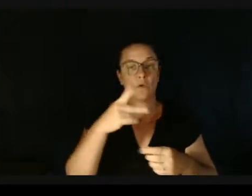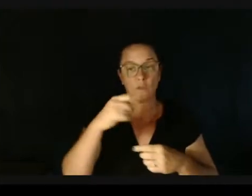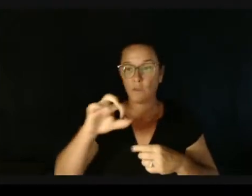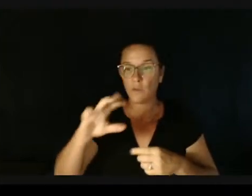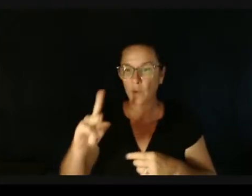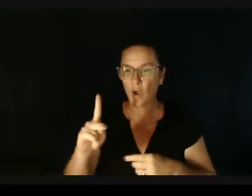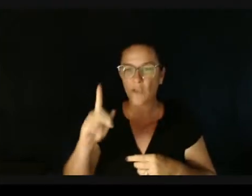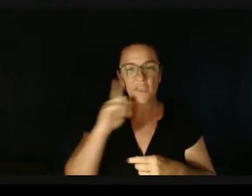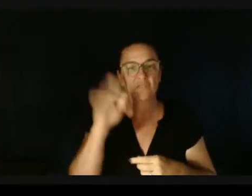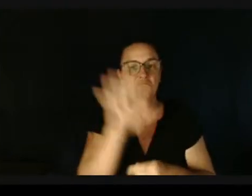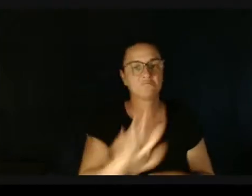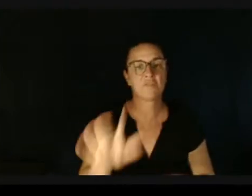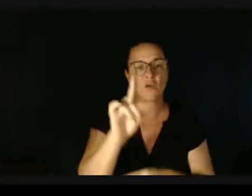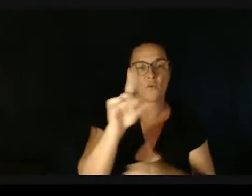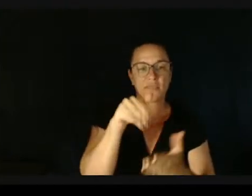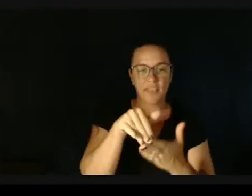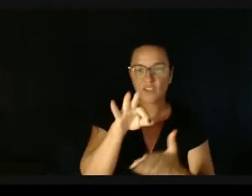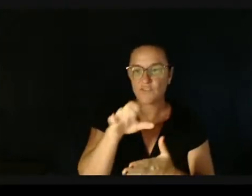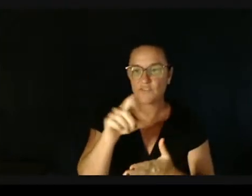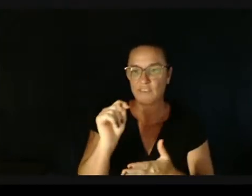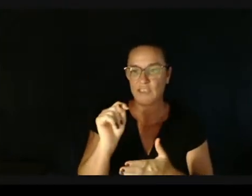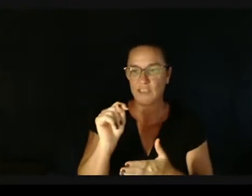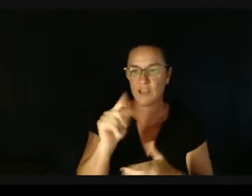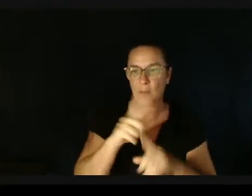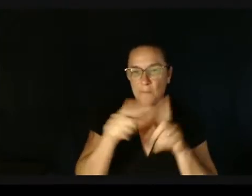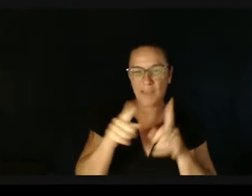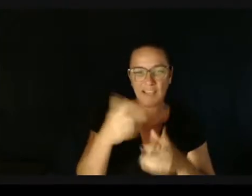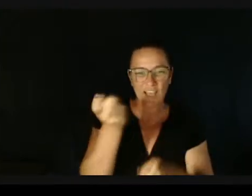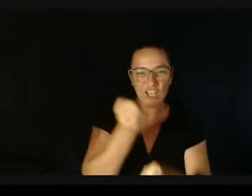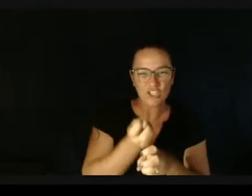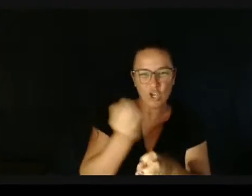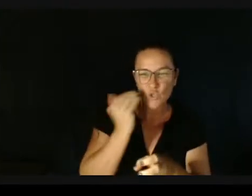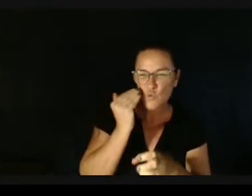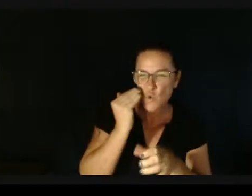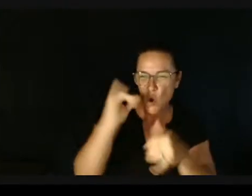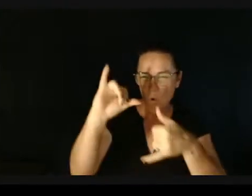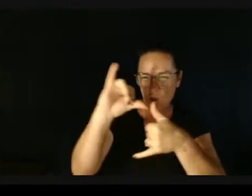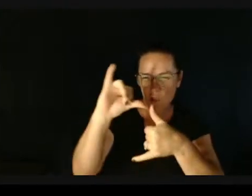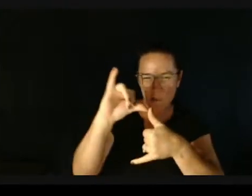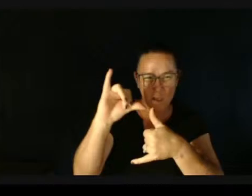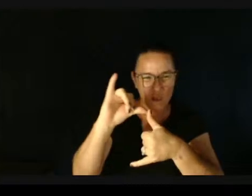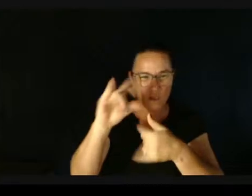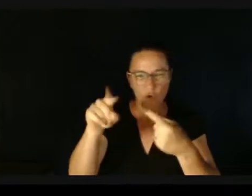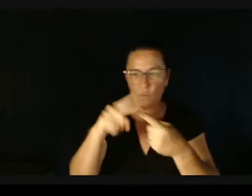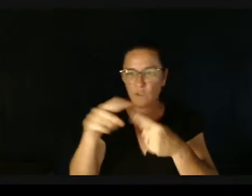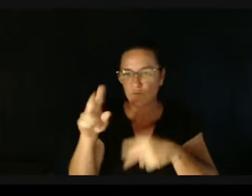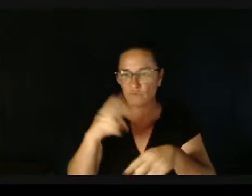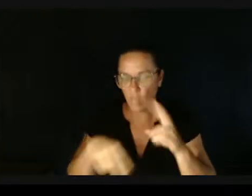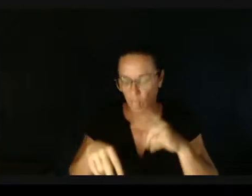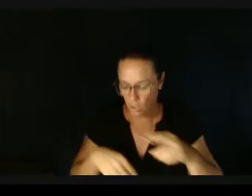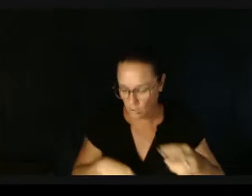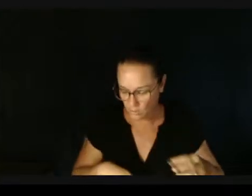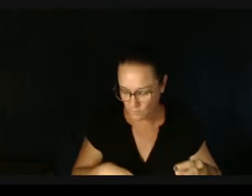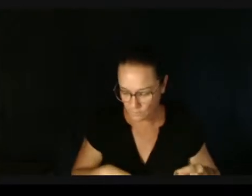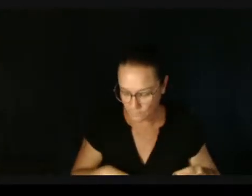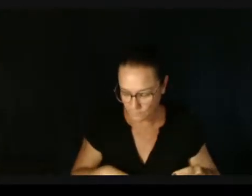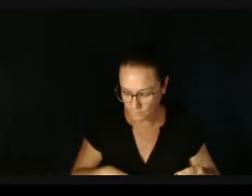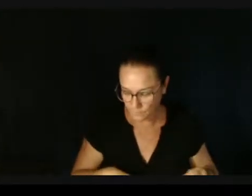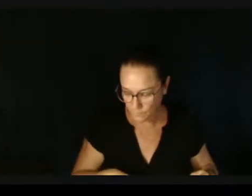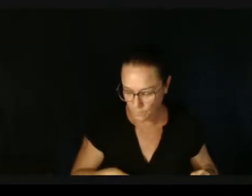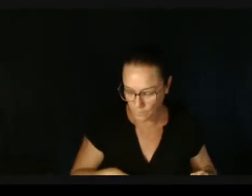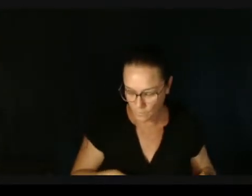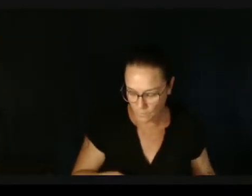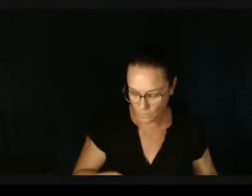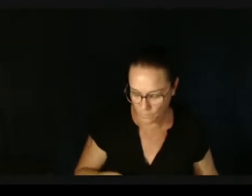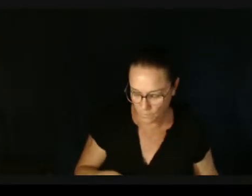same 1,000 feet. The trick is it's really hard to judge the heights, right, especially by eyeball like this. So I